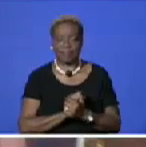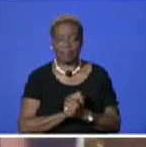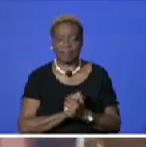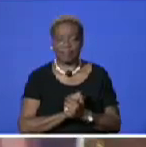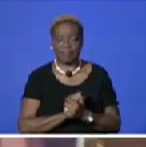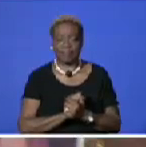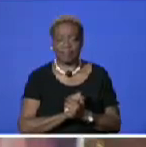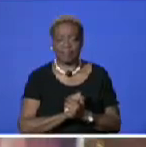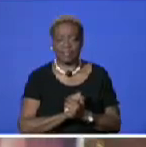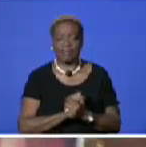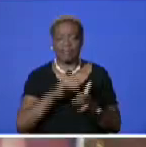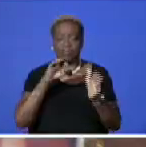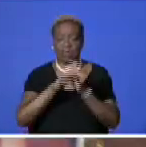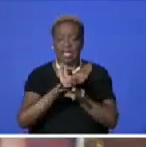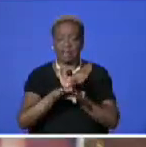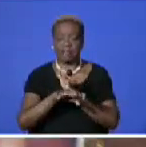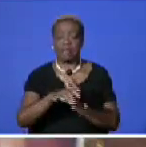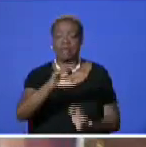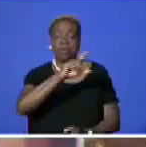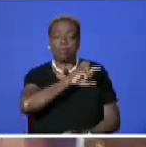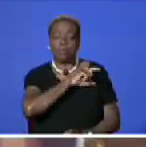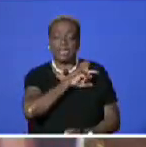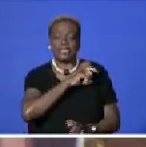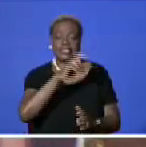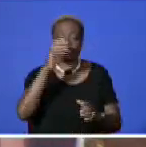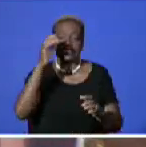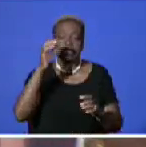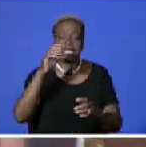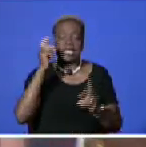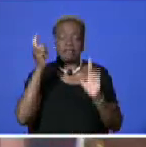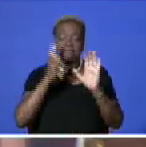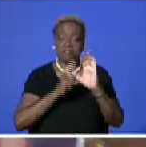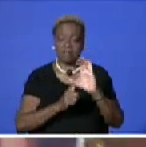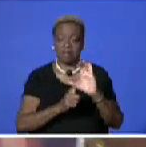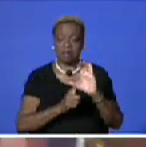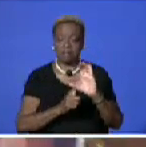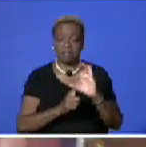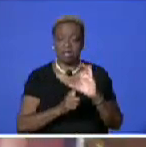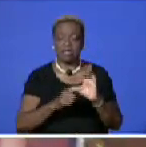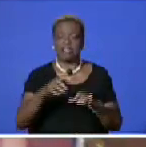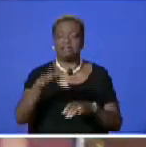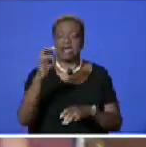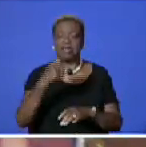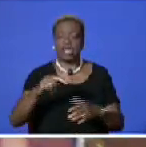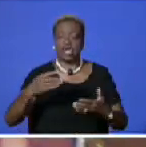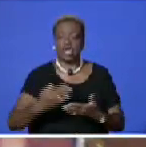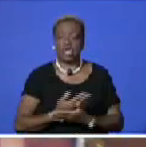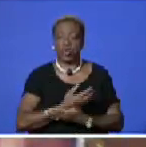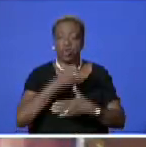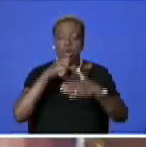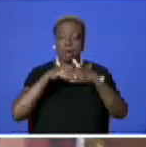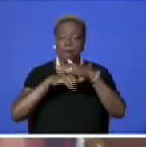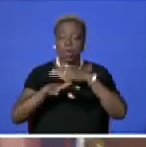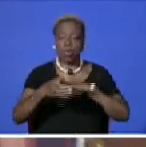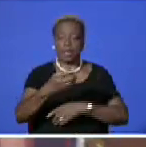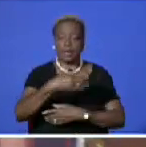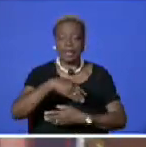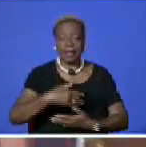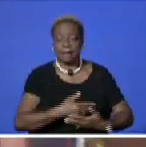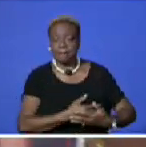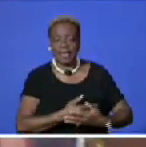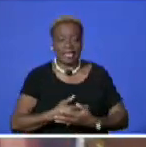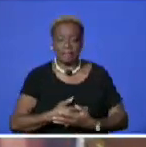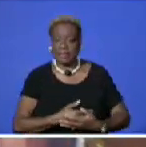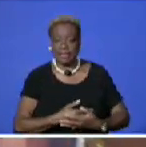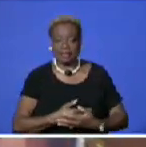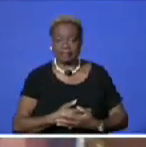Well, from the crime report, police confirming the discovery of a newborn baby abandoned today. An anonymous call was made to police around 11 this morning